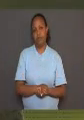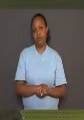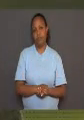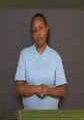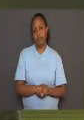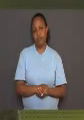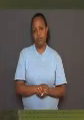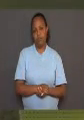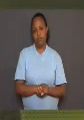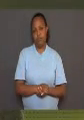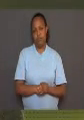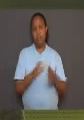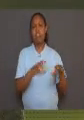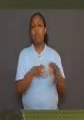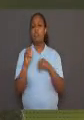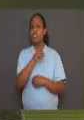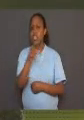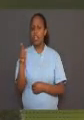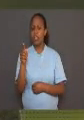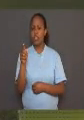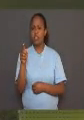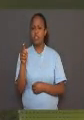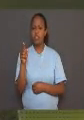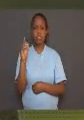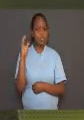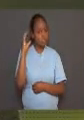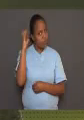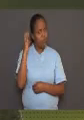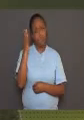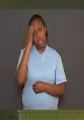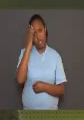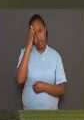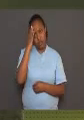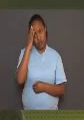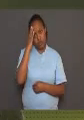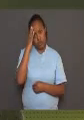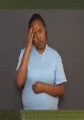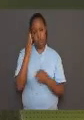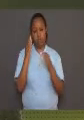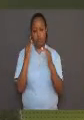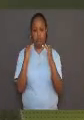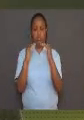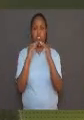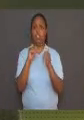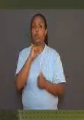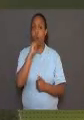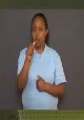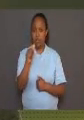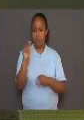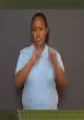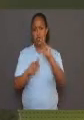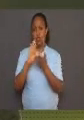Students, have you ever witnessed an instance of inequality between